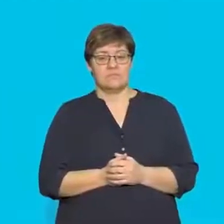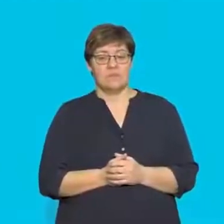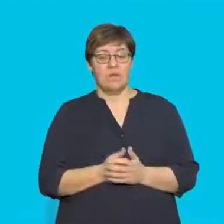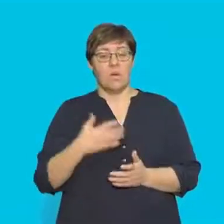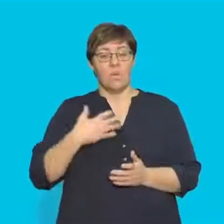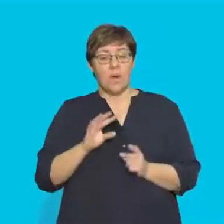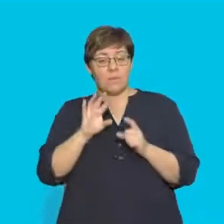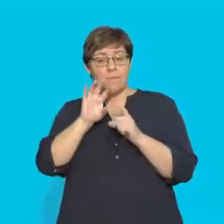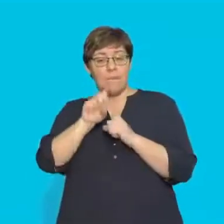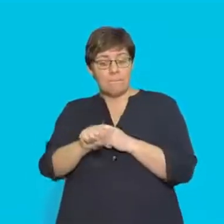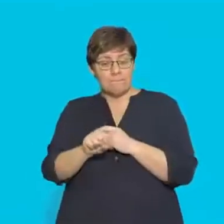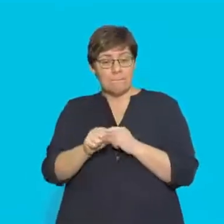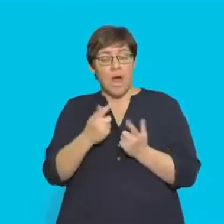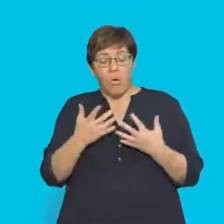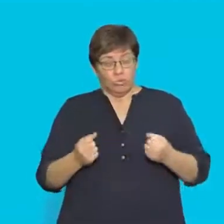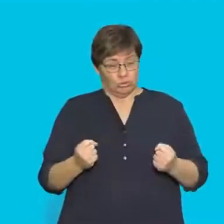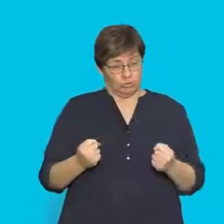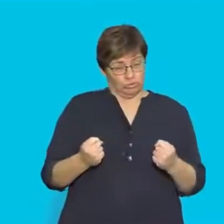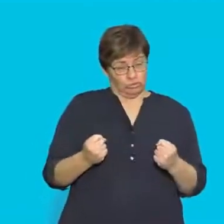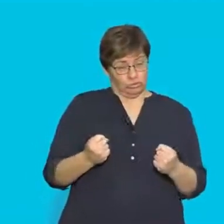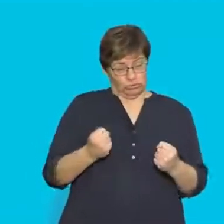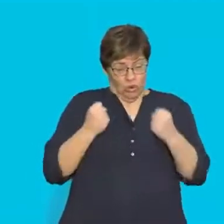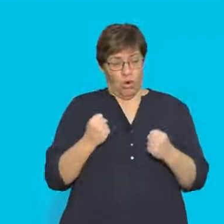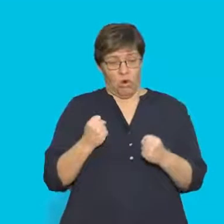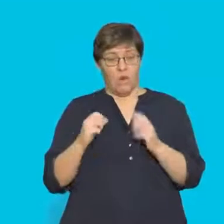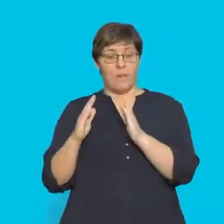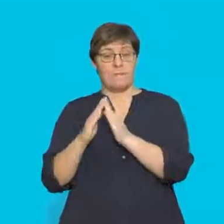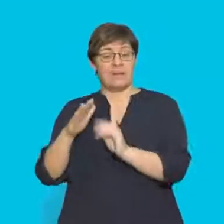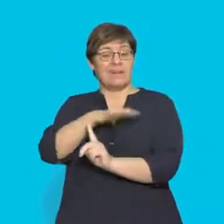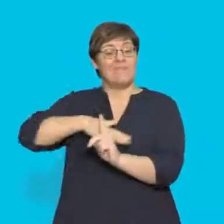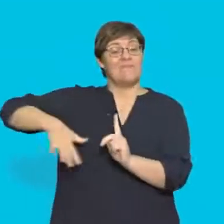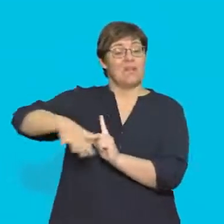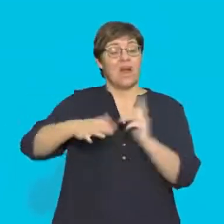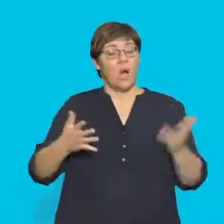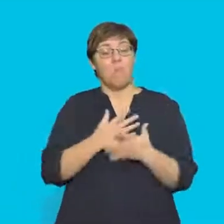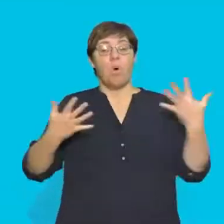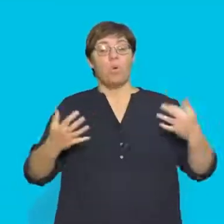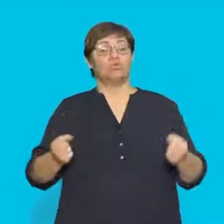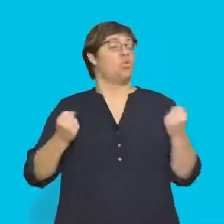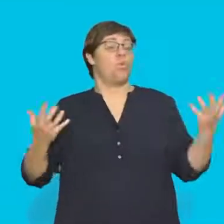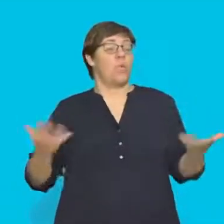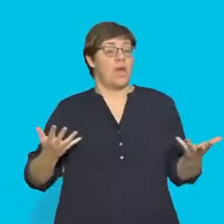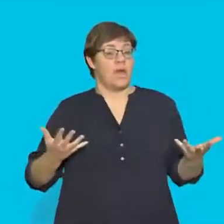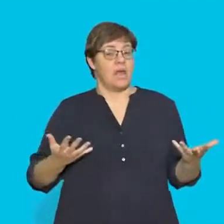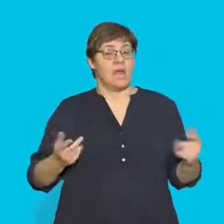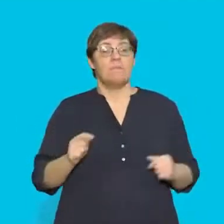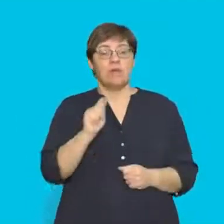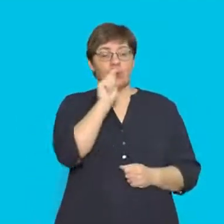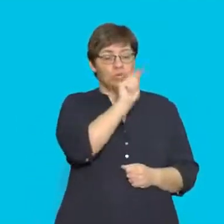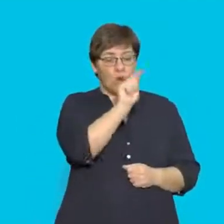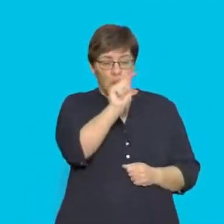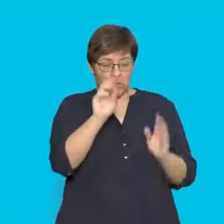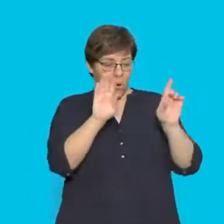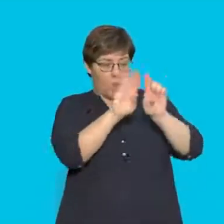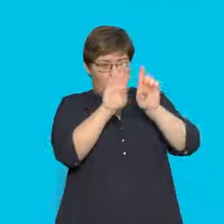if we wanted to recognize the strength of the magnetic field, where is it stronger? Well, where the